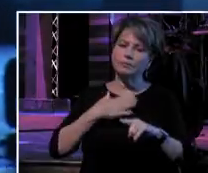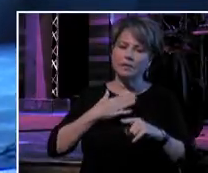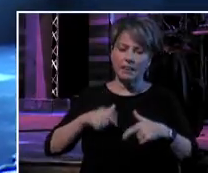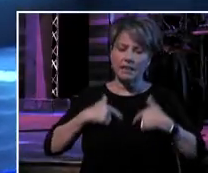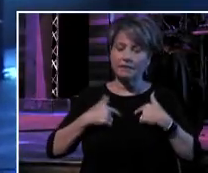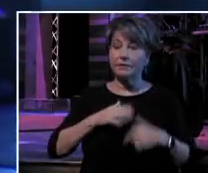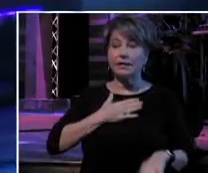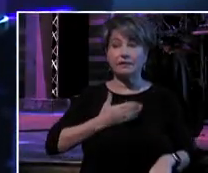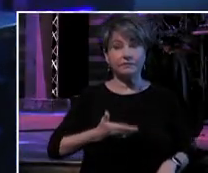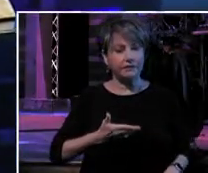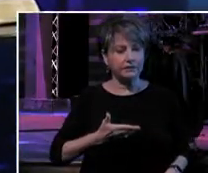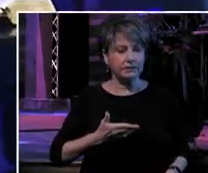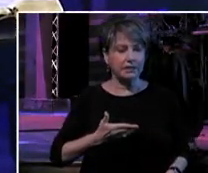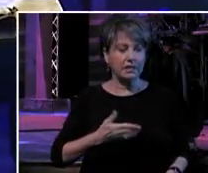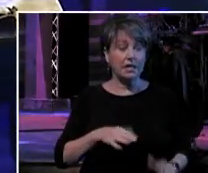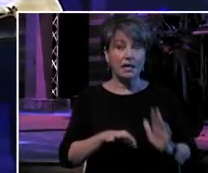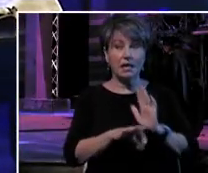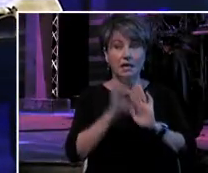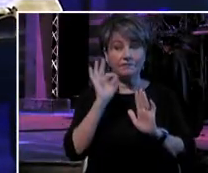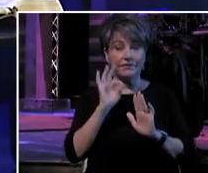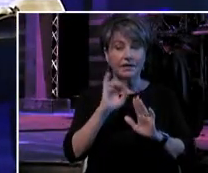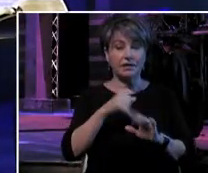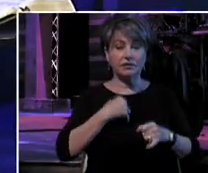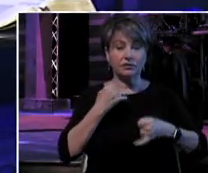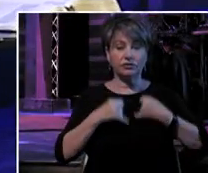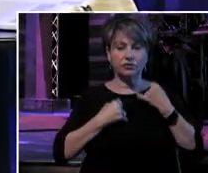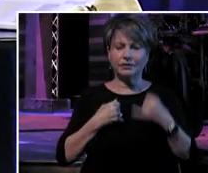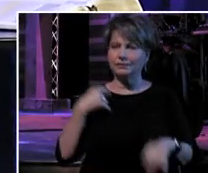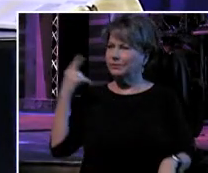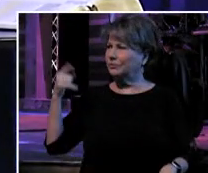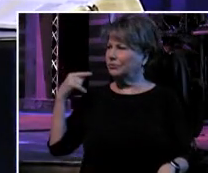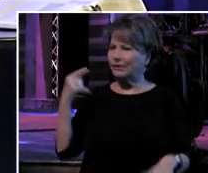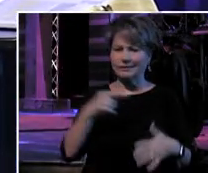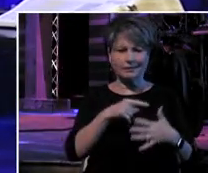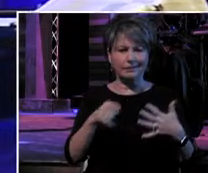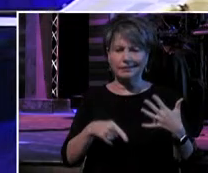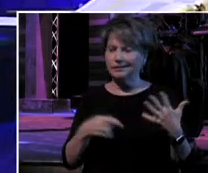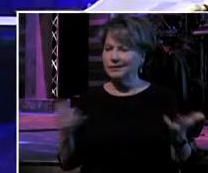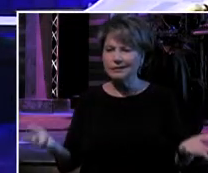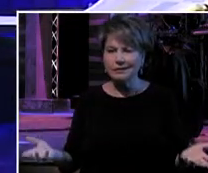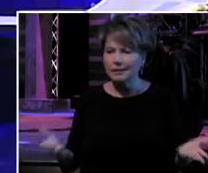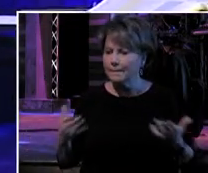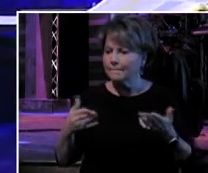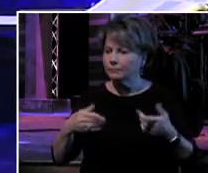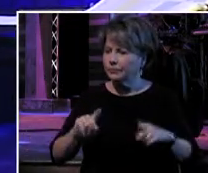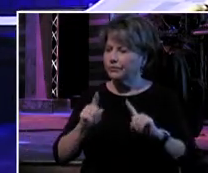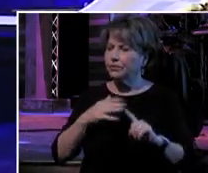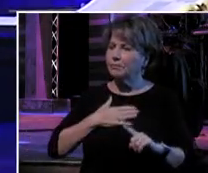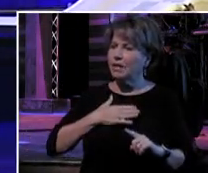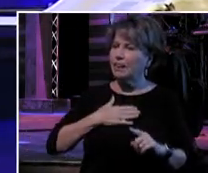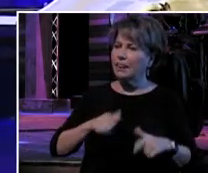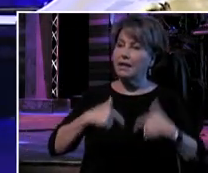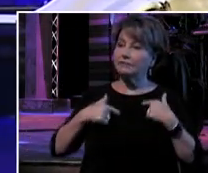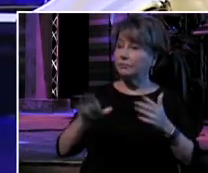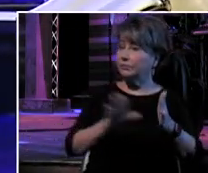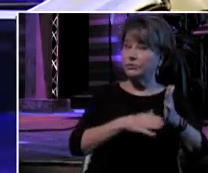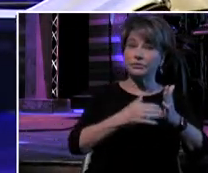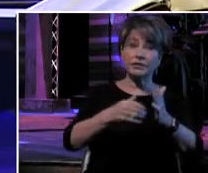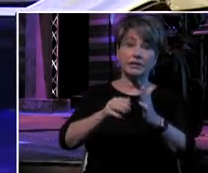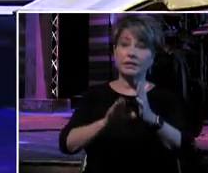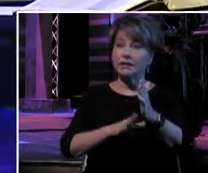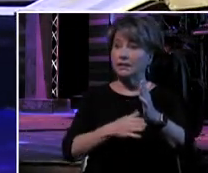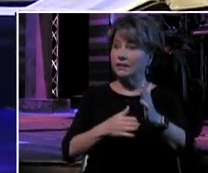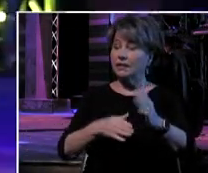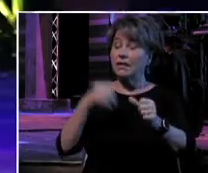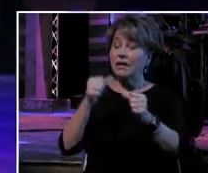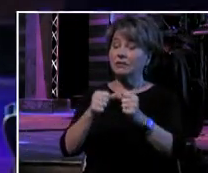have to confess, I found joy in some pretty crazy things over the course of my life. I found joy in music. And I remember when I was